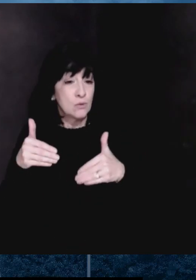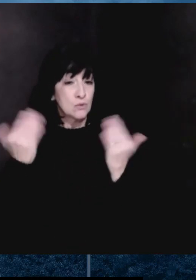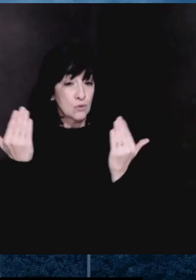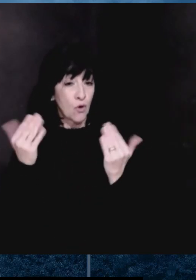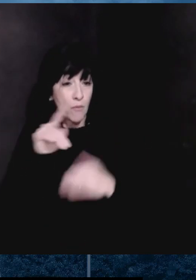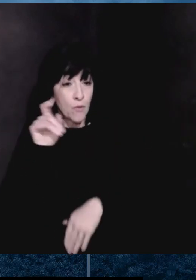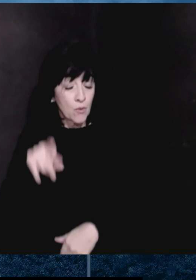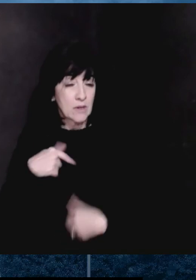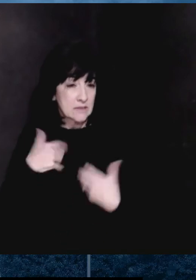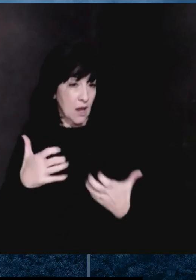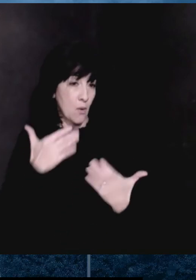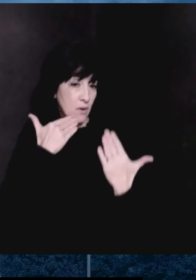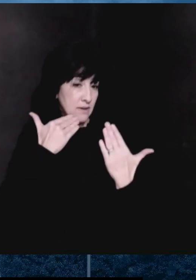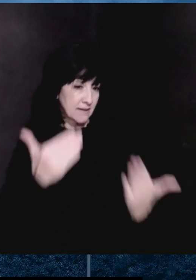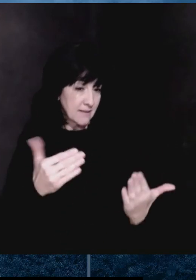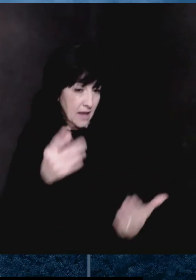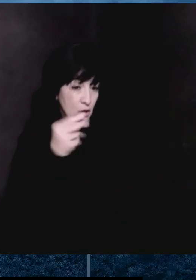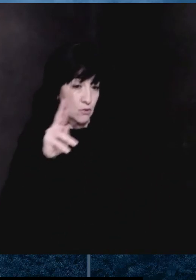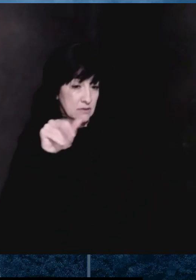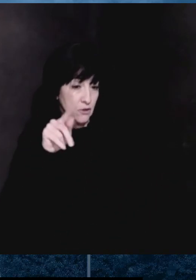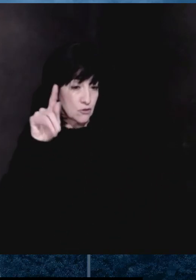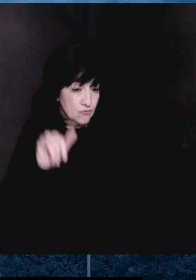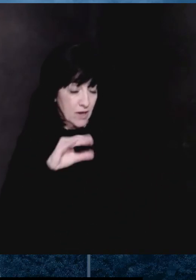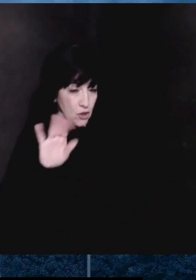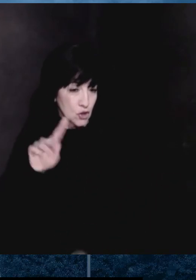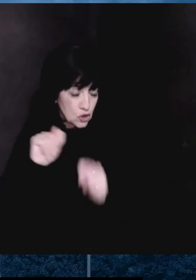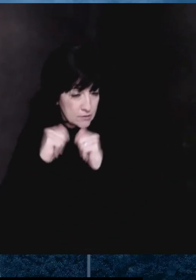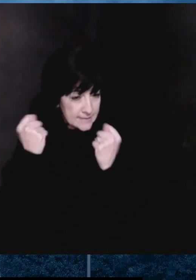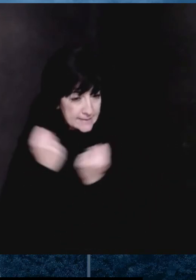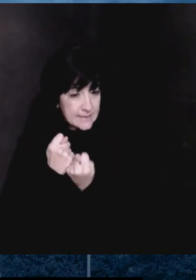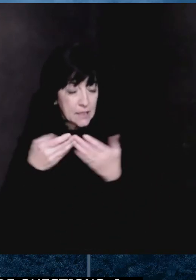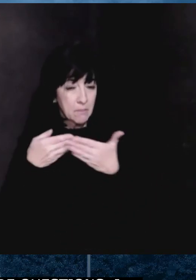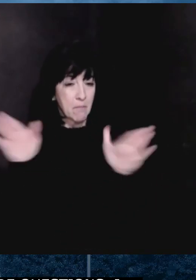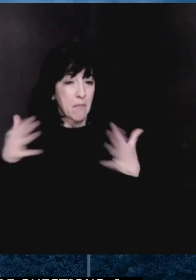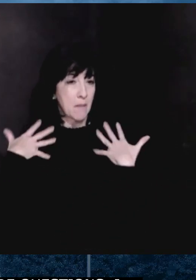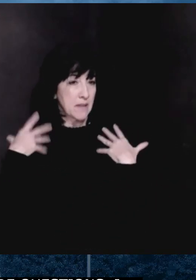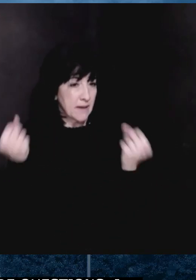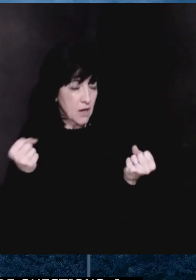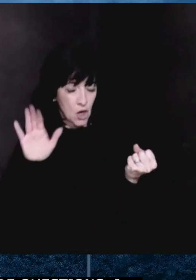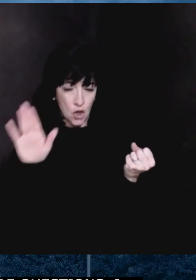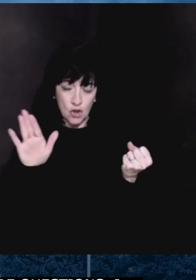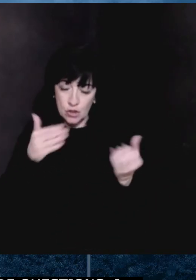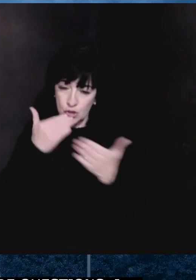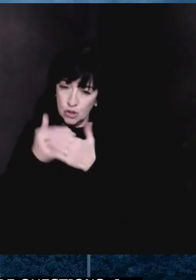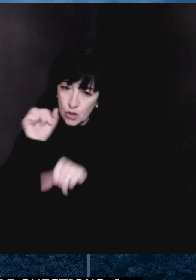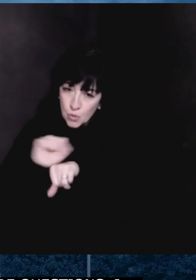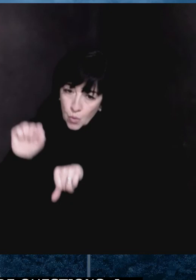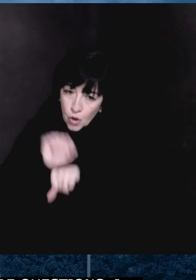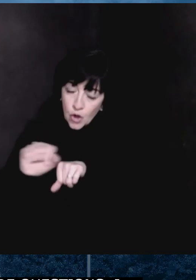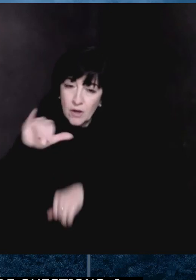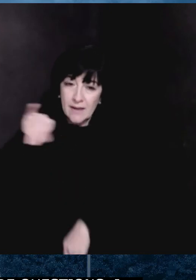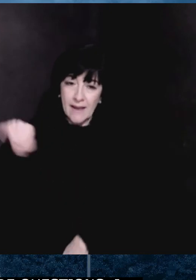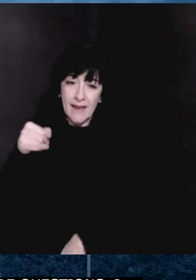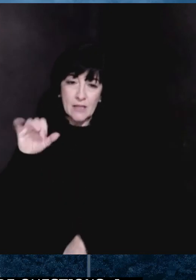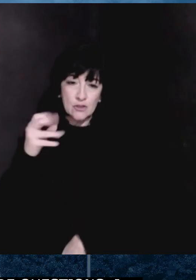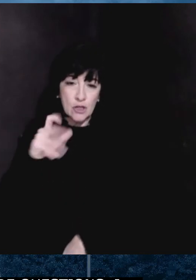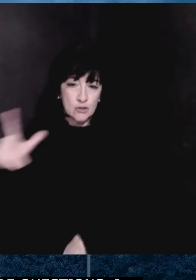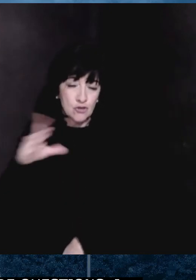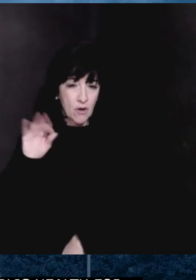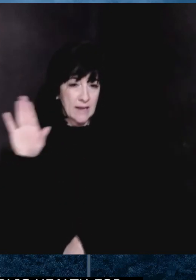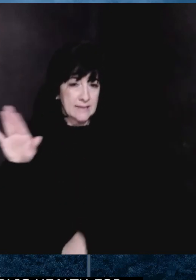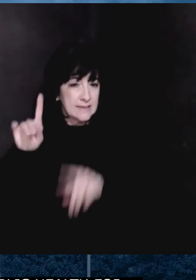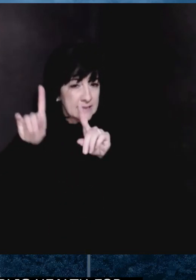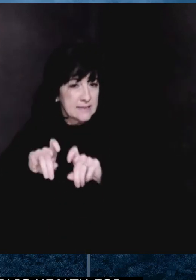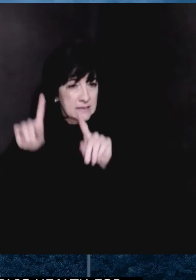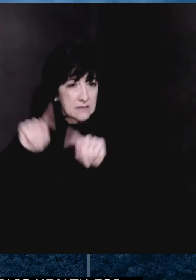again Dr. Rattay and her team at Public Health for all their good work, AJ Schall, and our testing team, which has just done